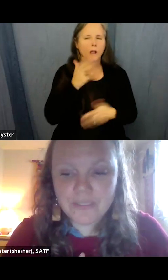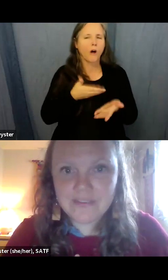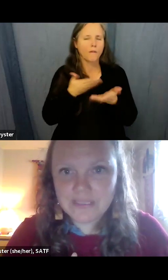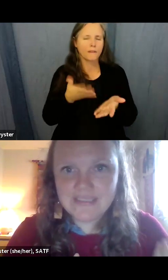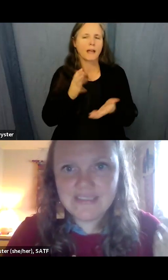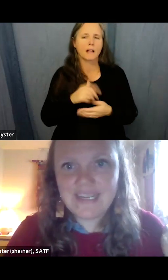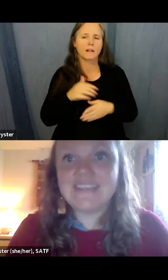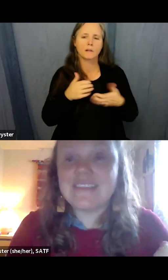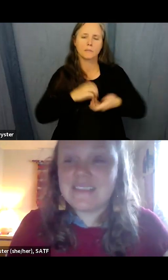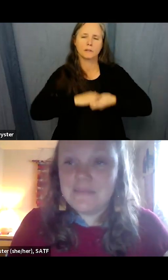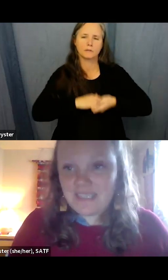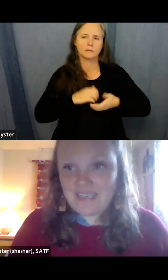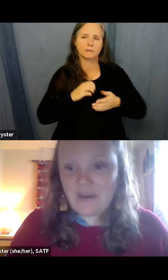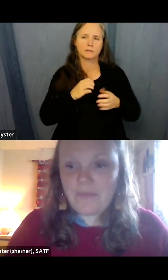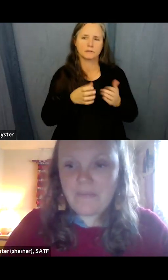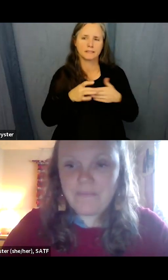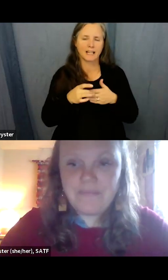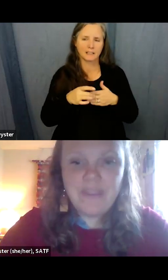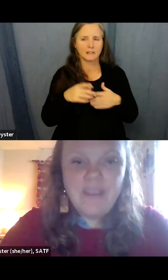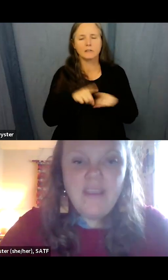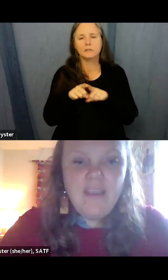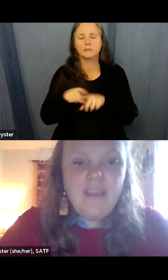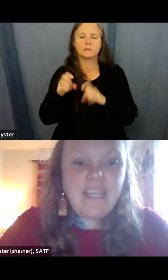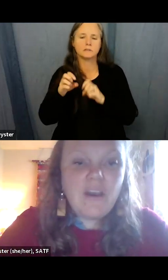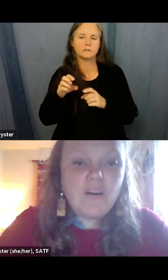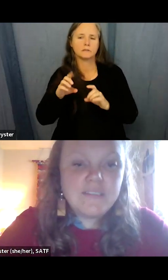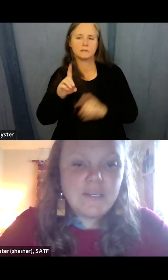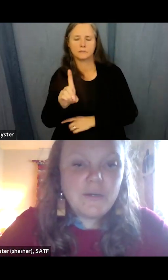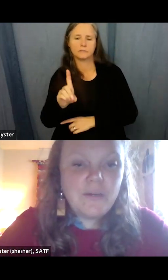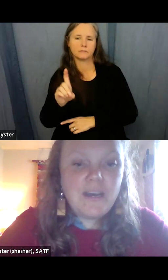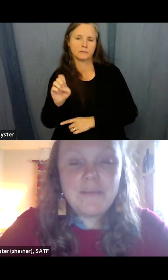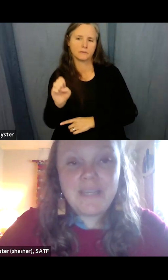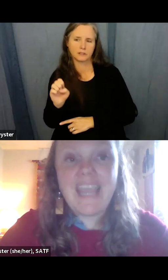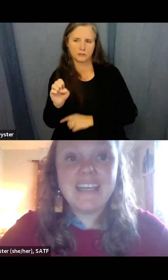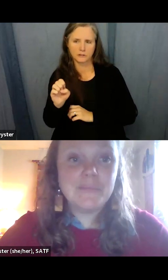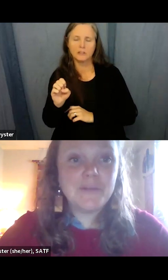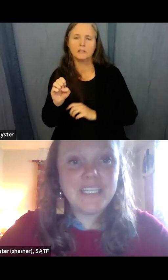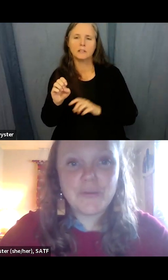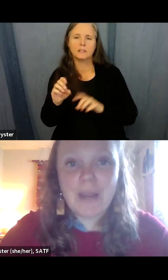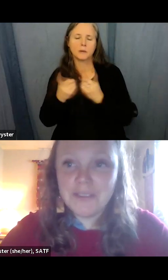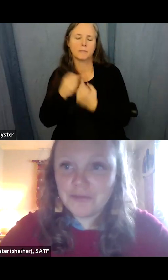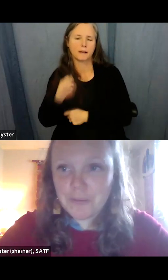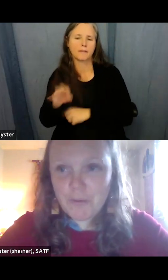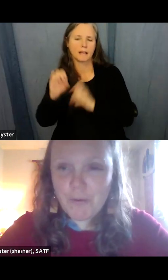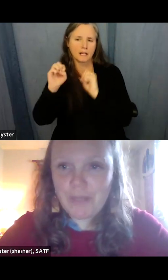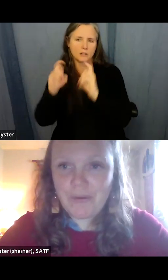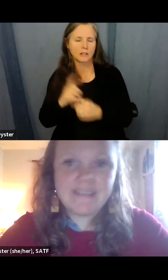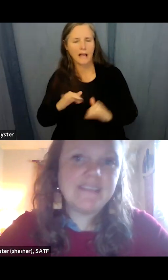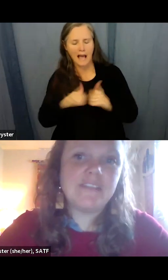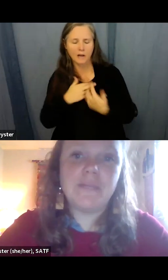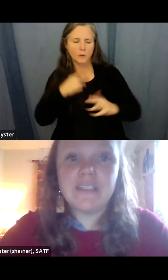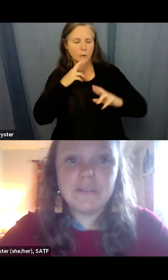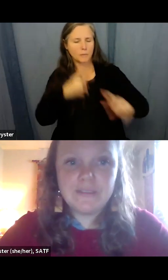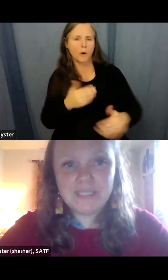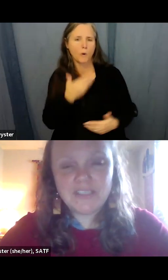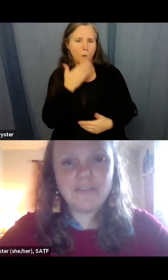with resources and systems that can help them. They also can provide trauma-informed reporting